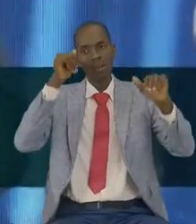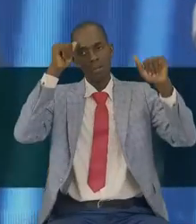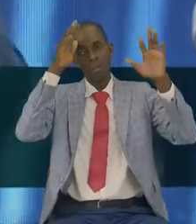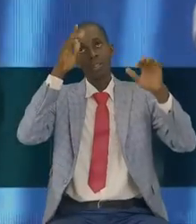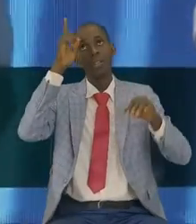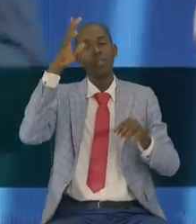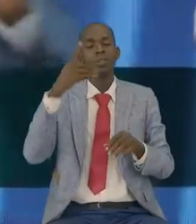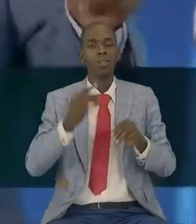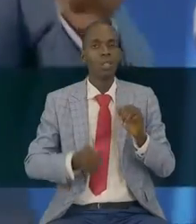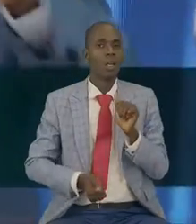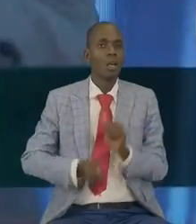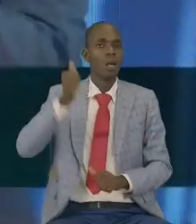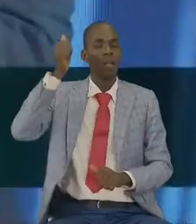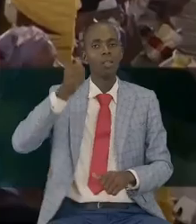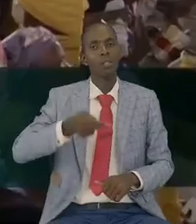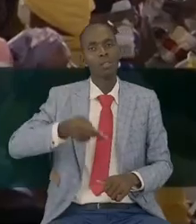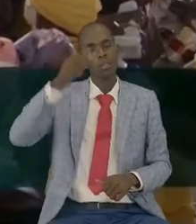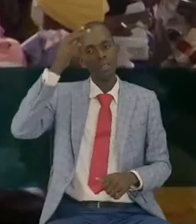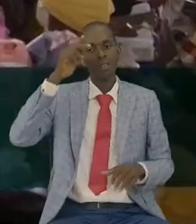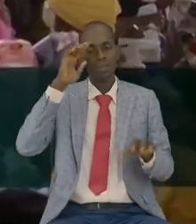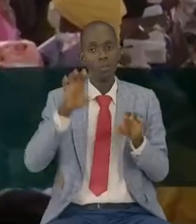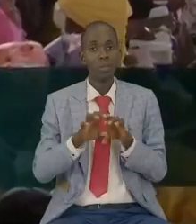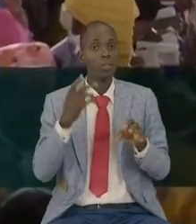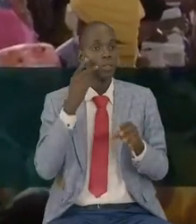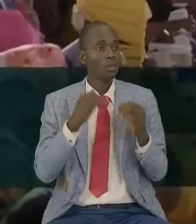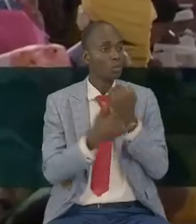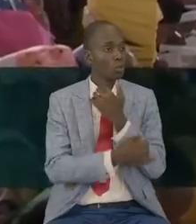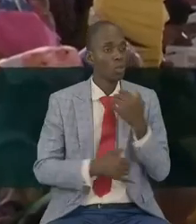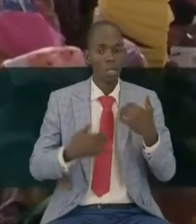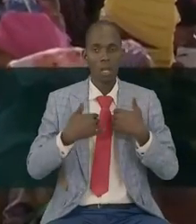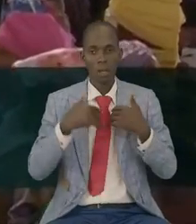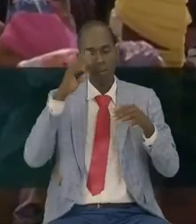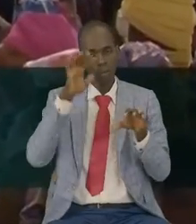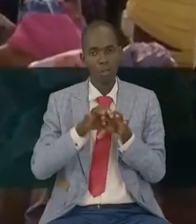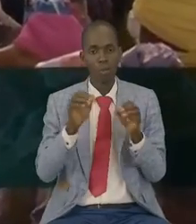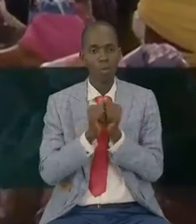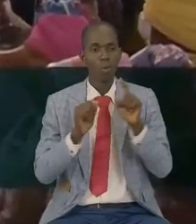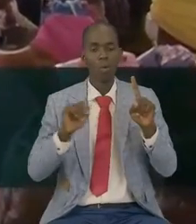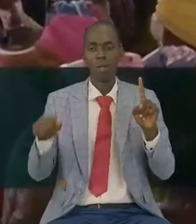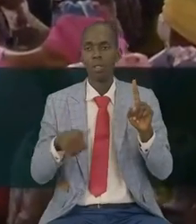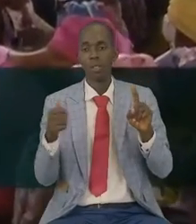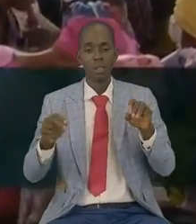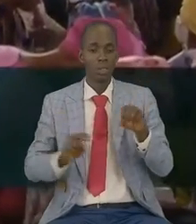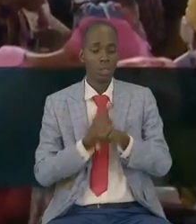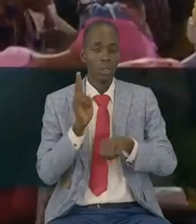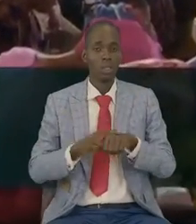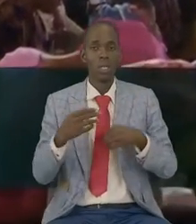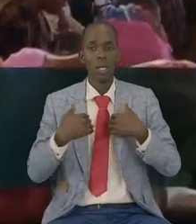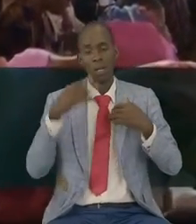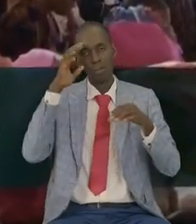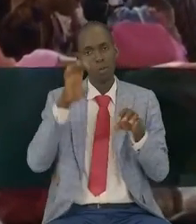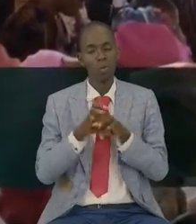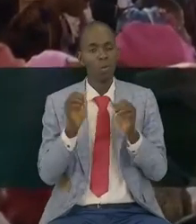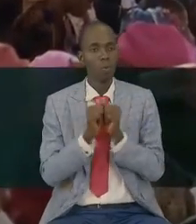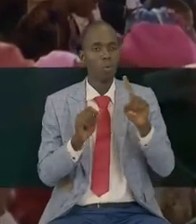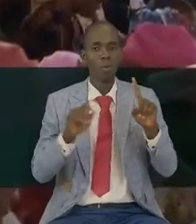highest covenant. Countries make covenant with each other. Nations make covenant